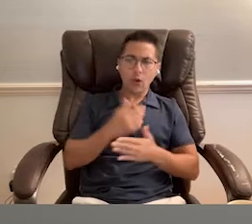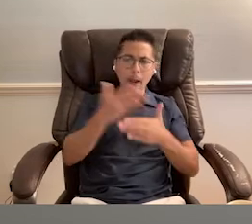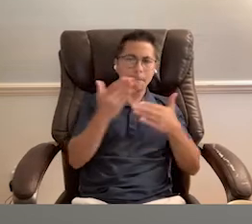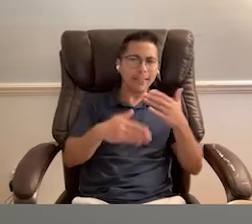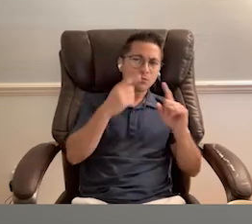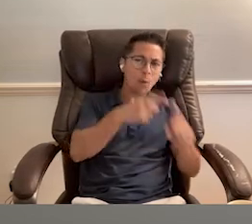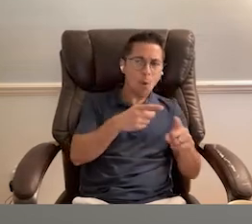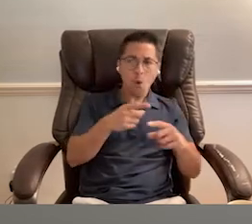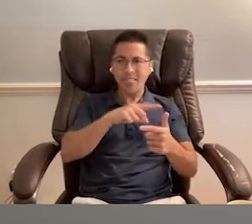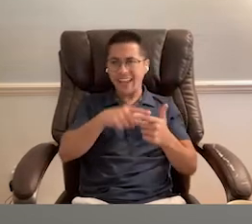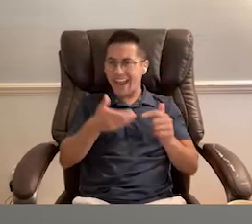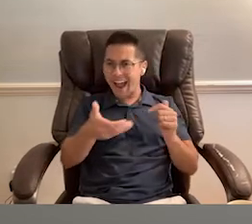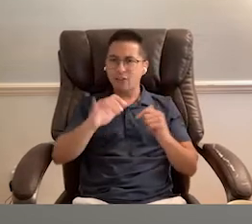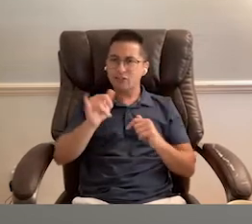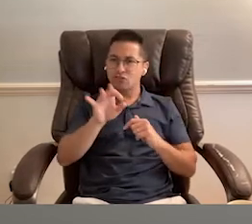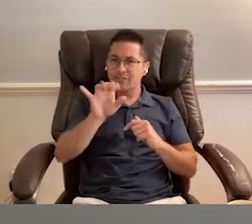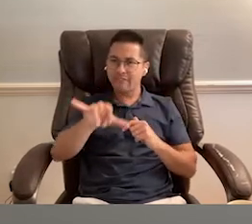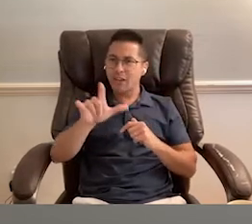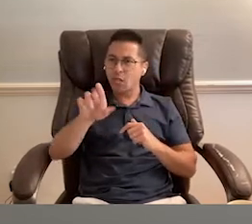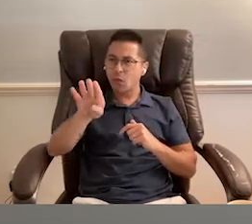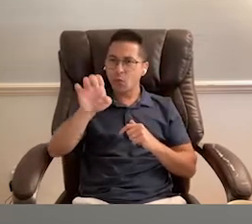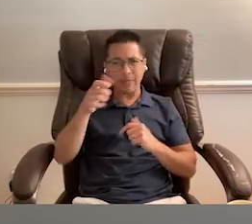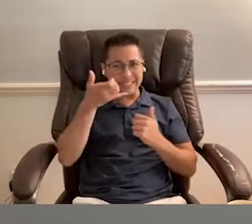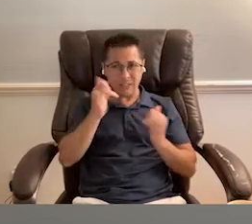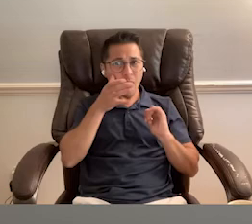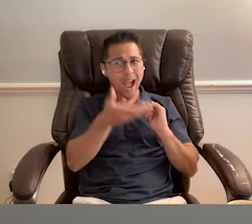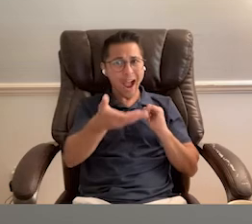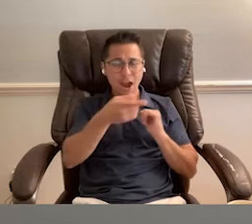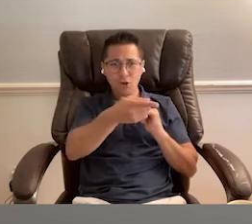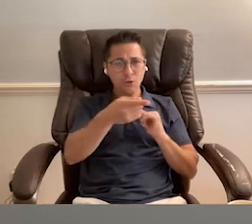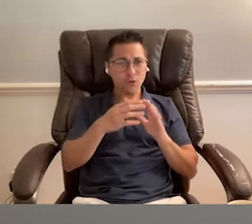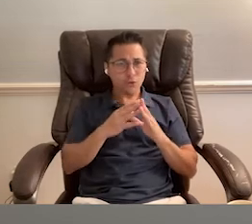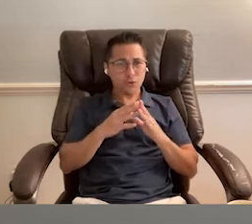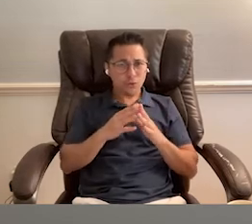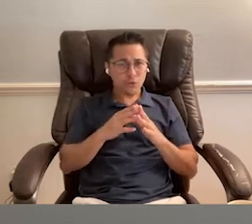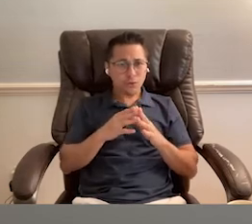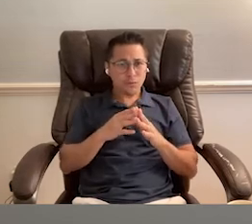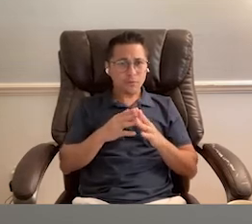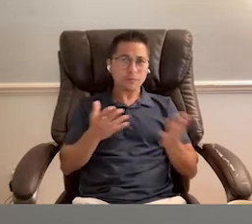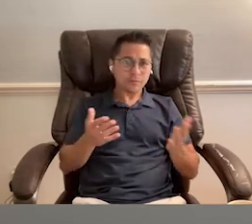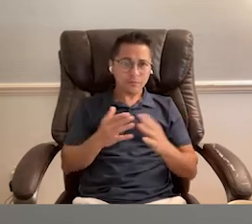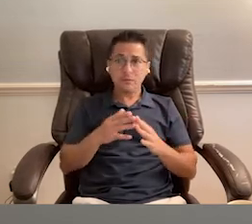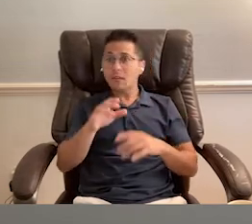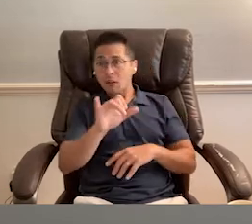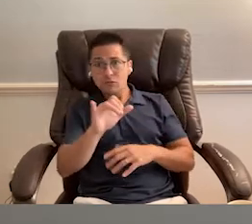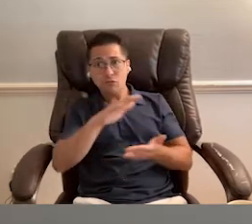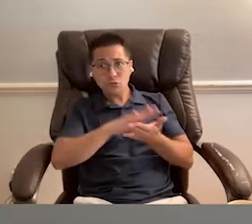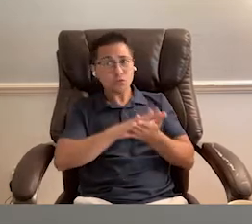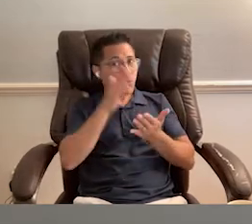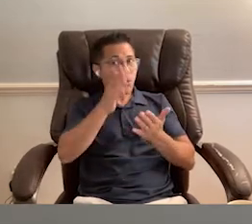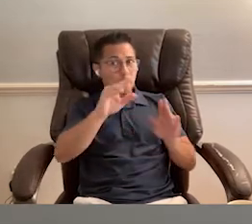point and get hired by a Jiffy Lube? Jiffy Lube's still going to hire you under a full-fledged auto mechanic. So. And the school will give you